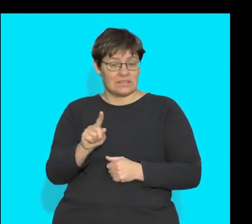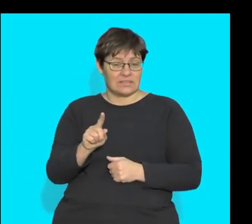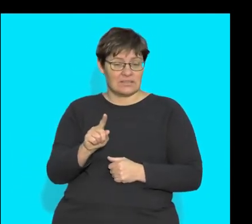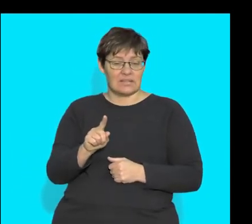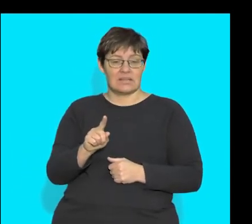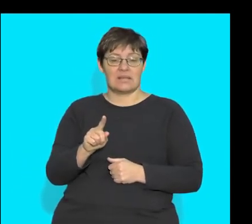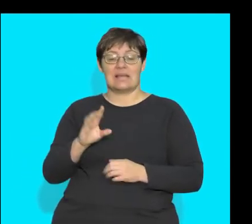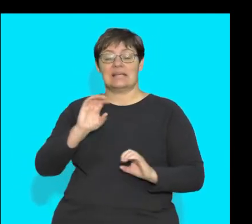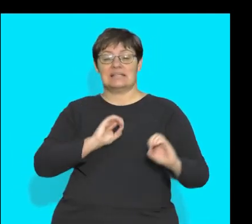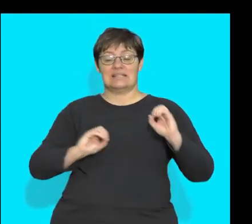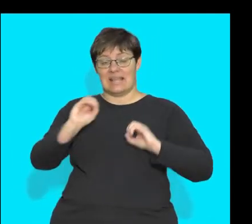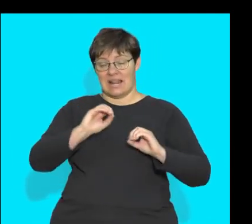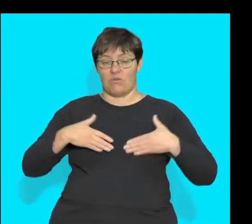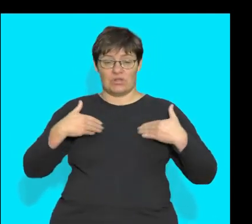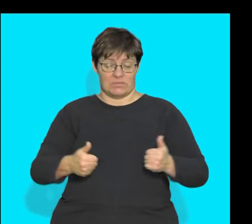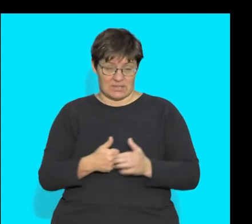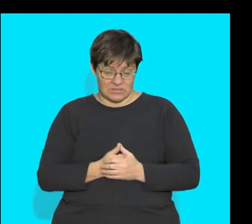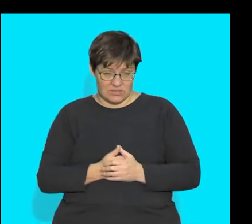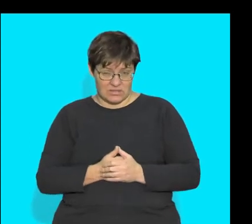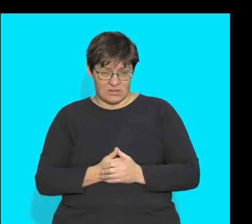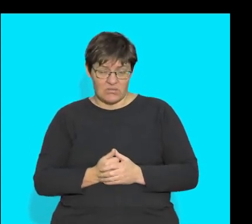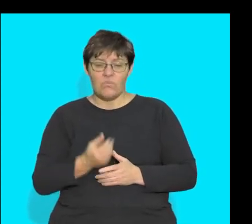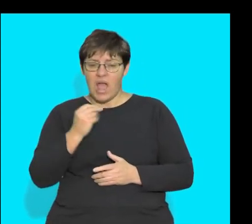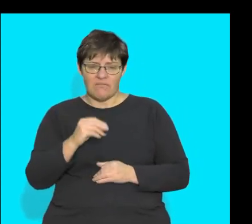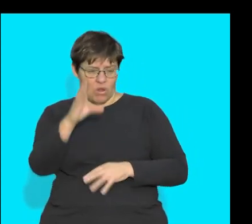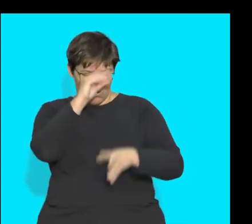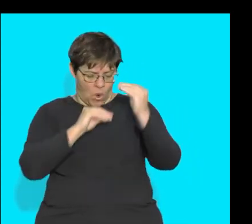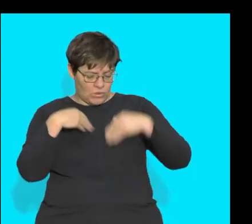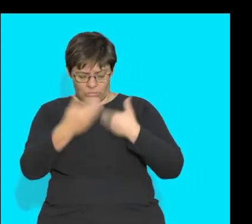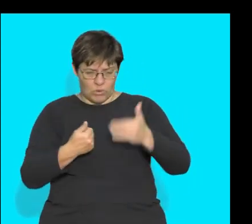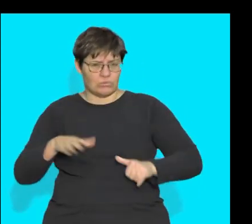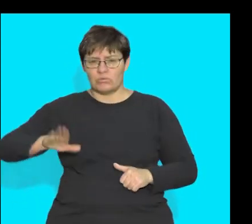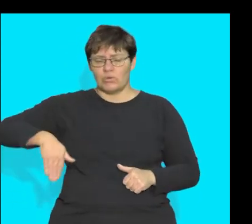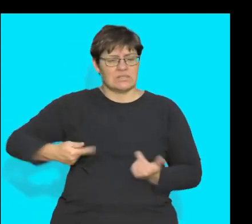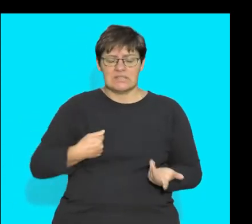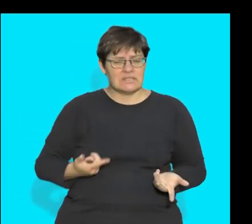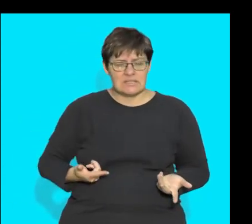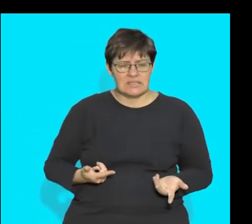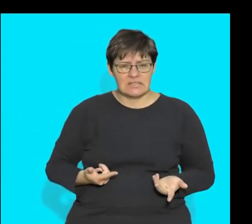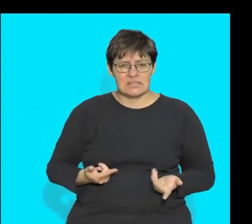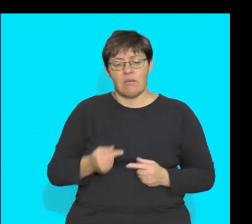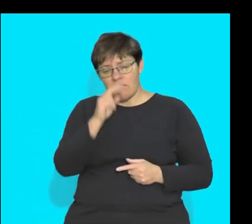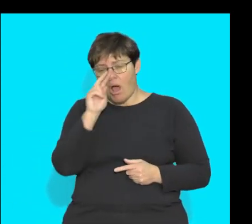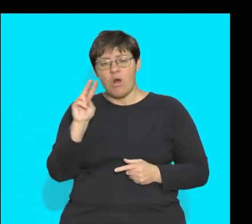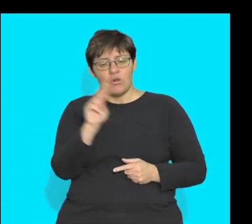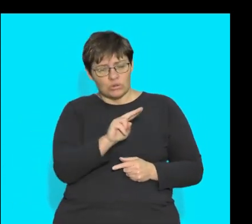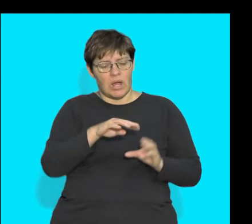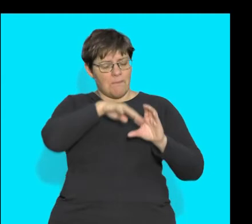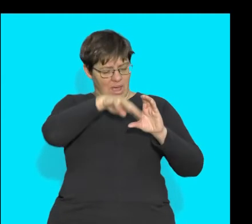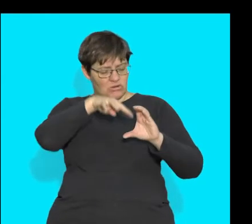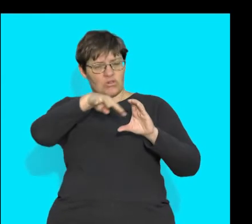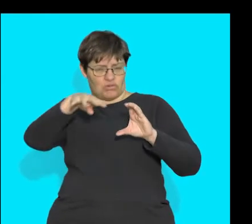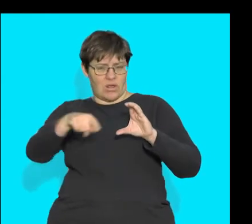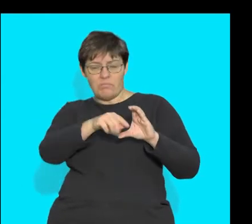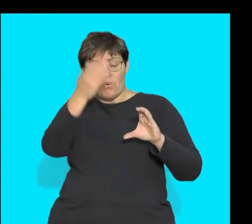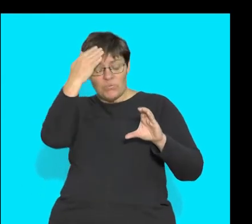was cellular respiration. But although we haven't learned the process of cellular respiration, we've looked at the